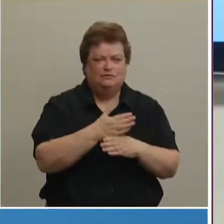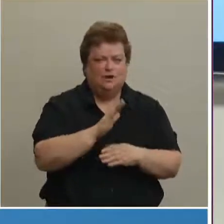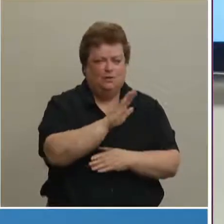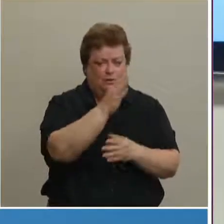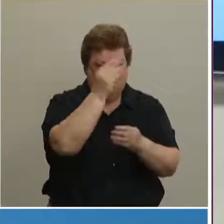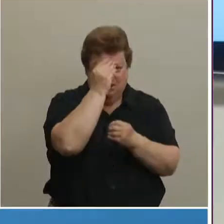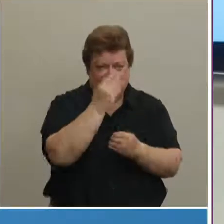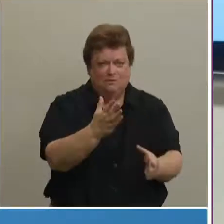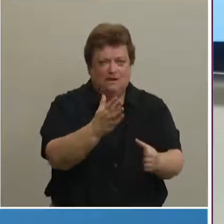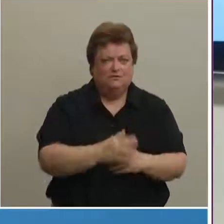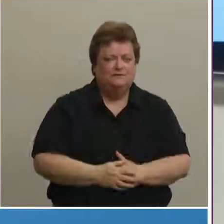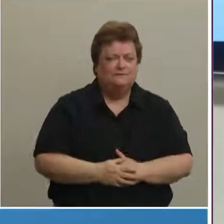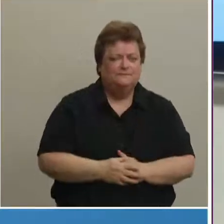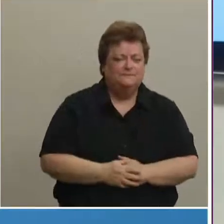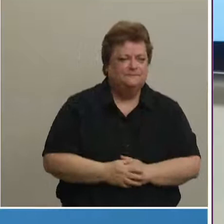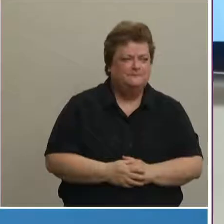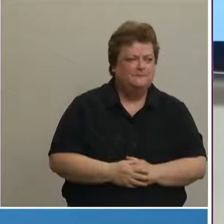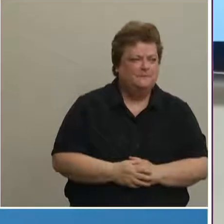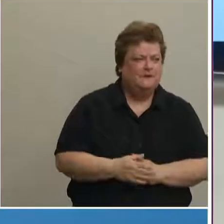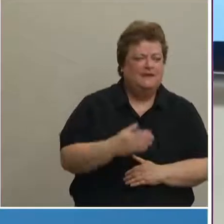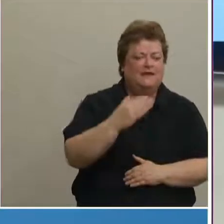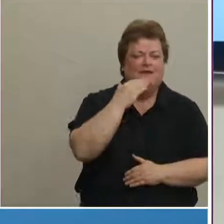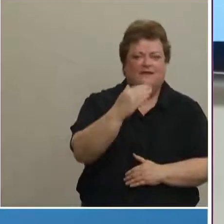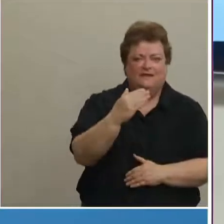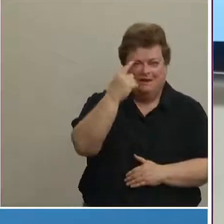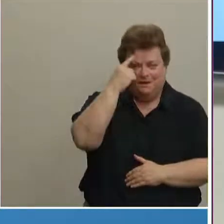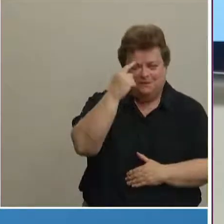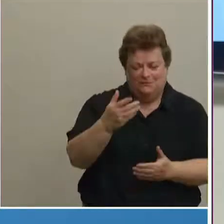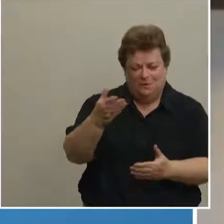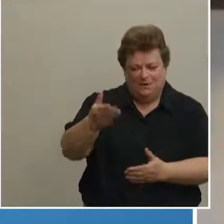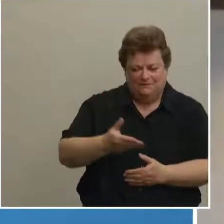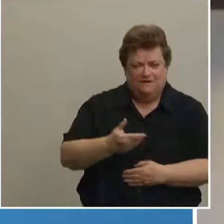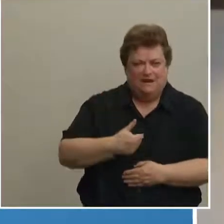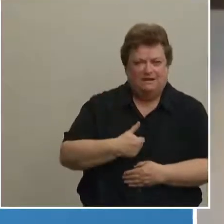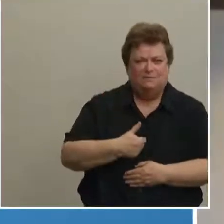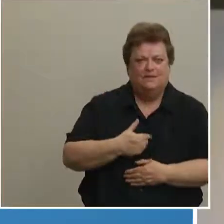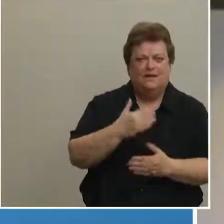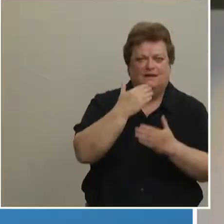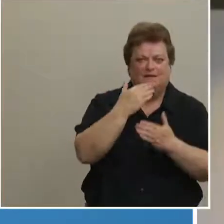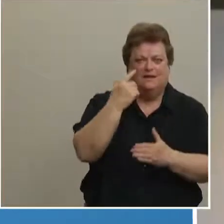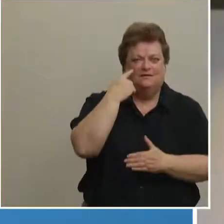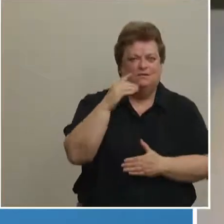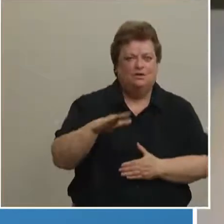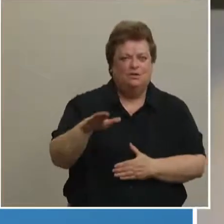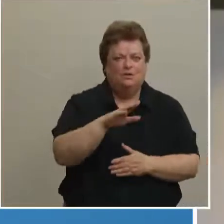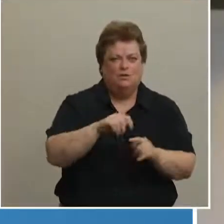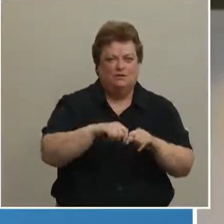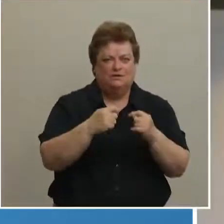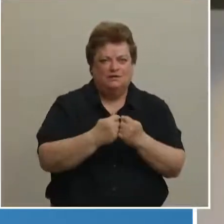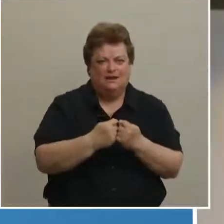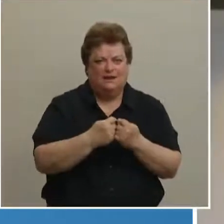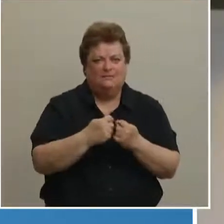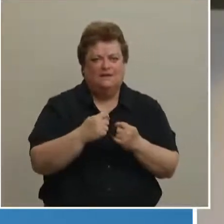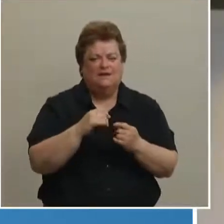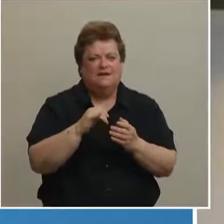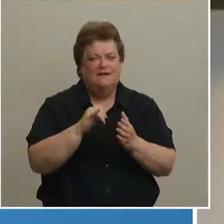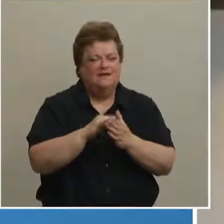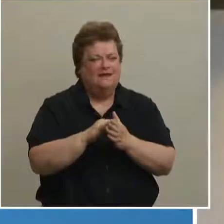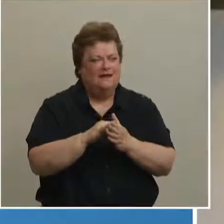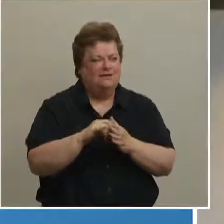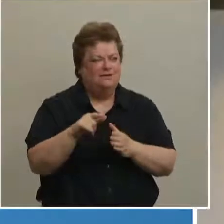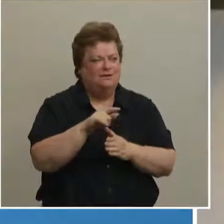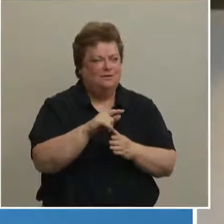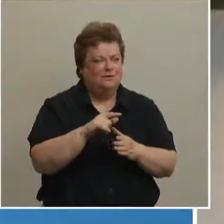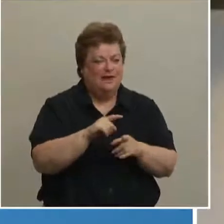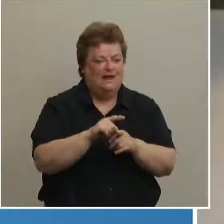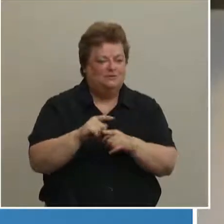information. Hi, Pat. Thank you for having me, and thank you to you and your team, as always, for the great work that you do, but especially as we